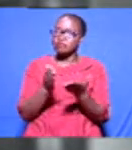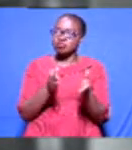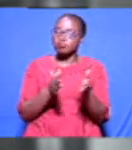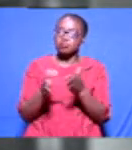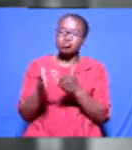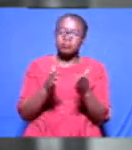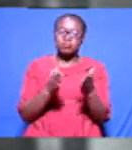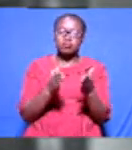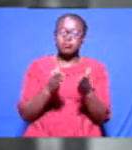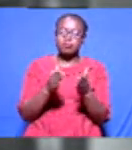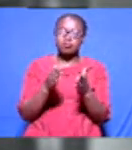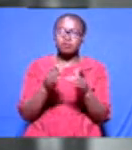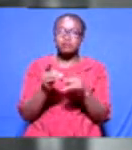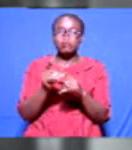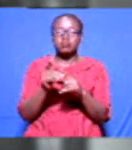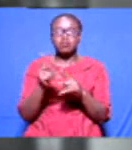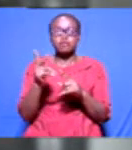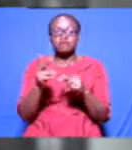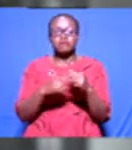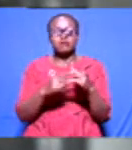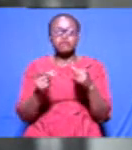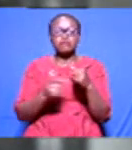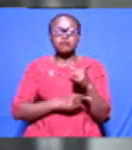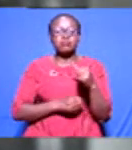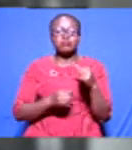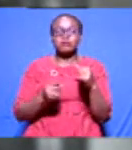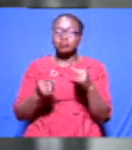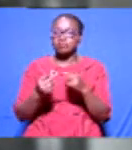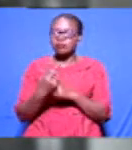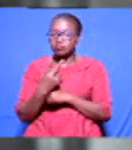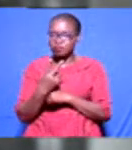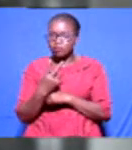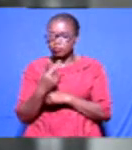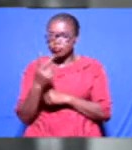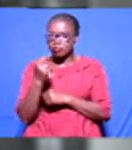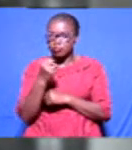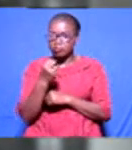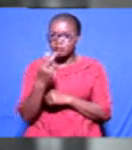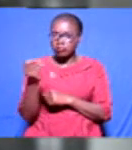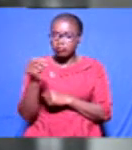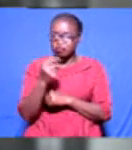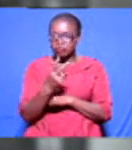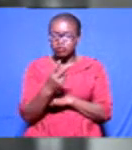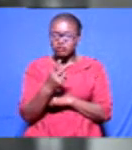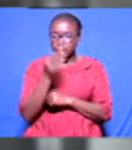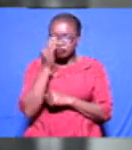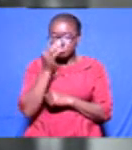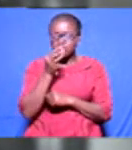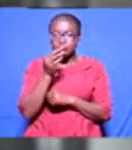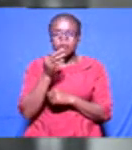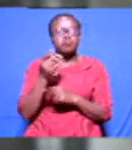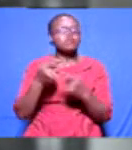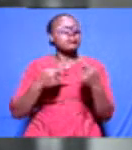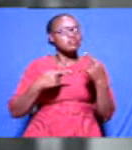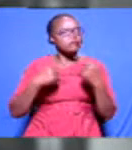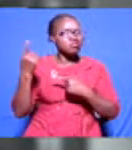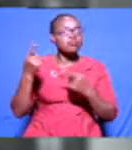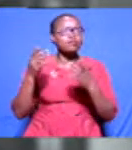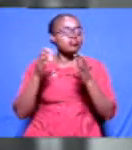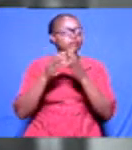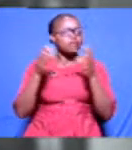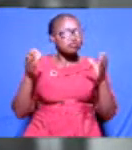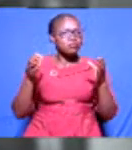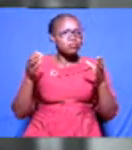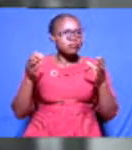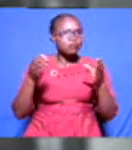On 27th December 2002, Kibaki and NARC registered a landslide victory over KANU